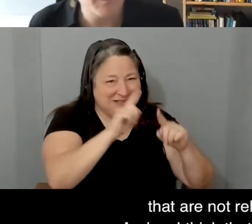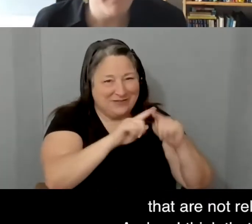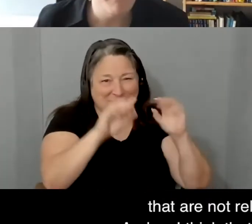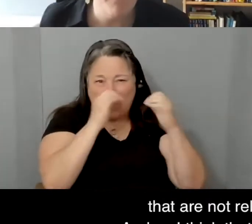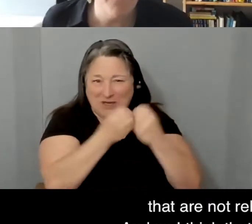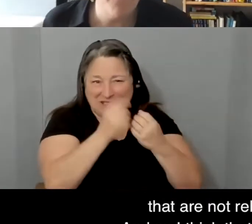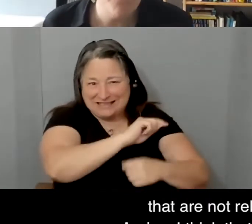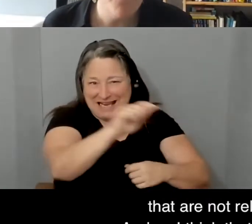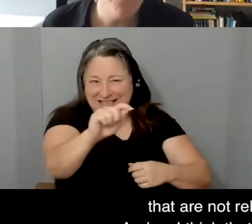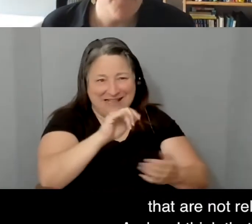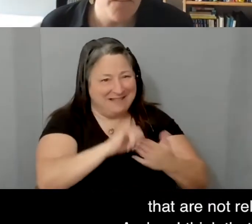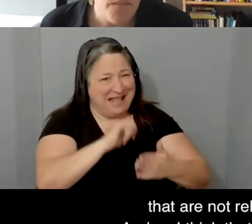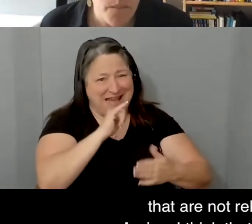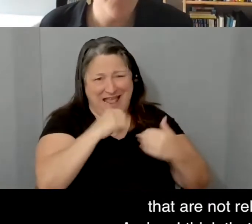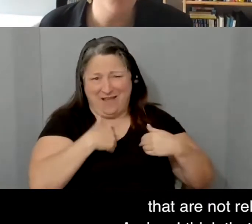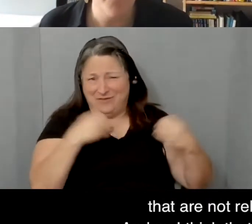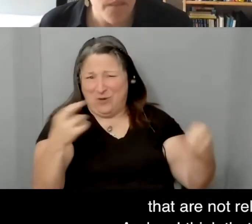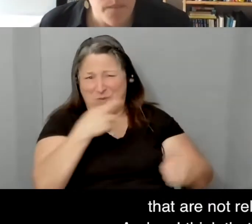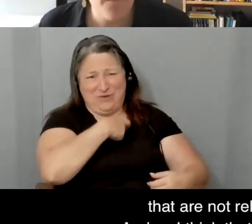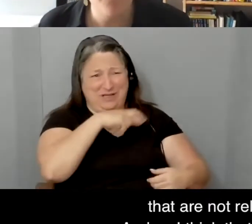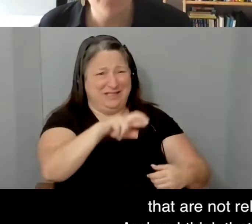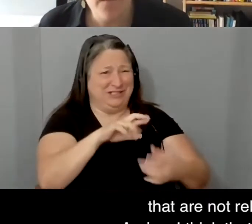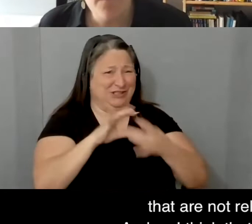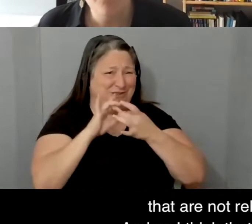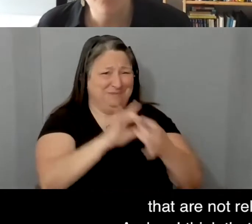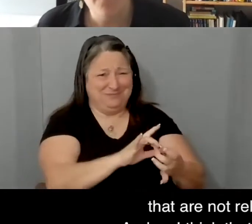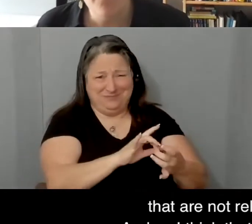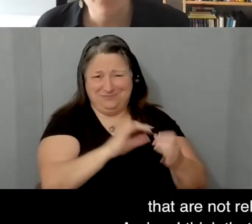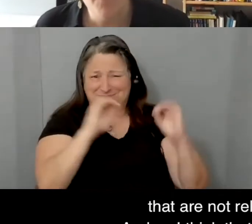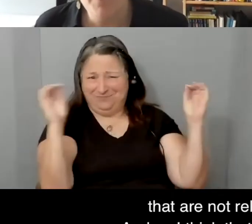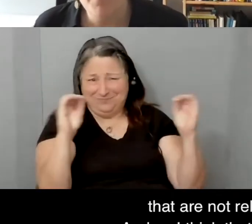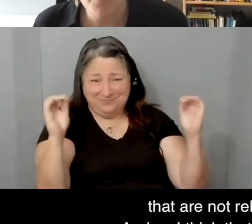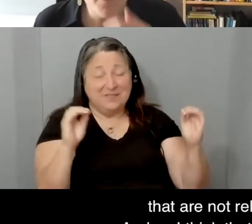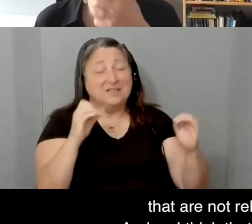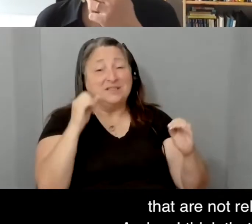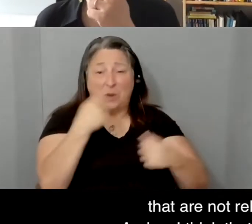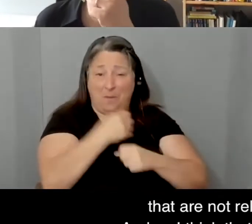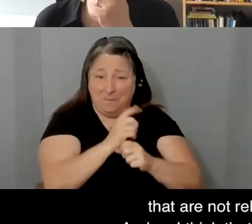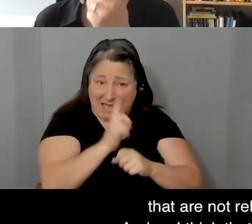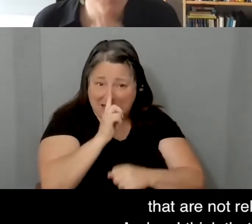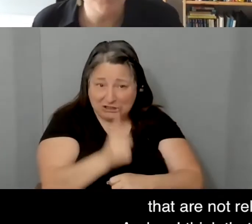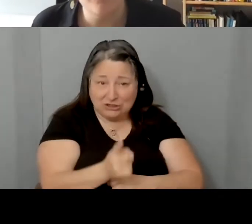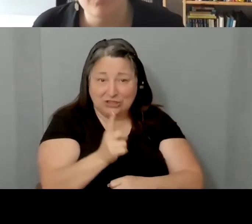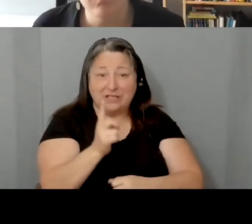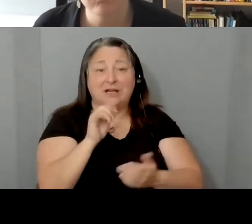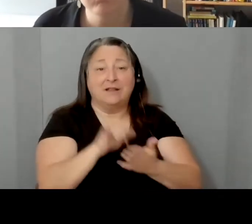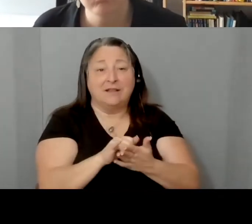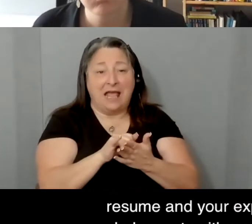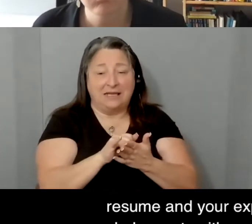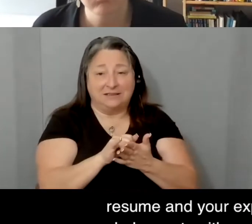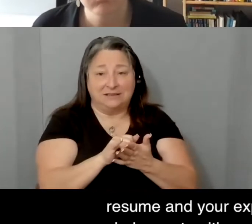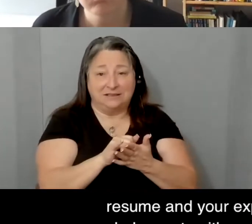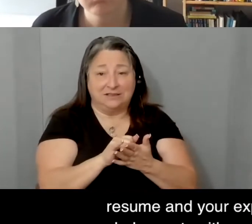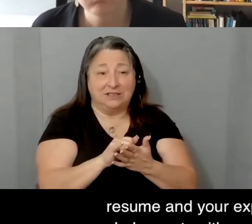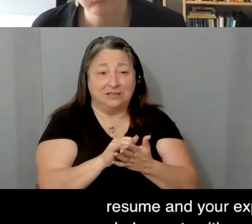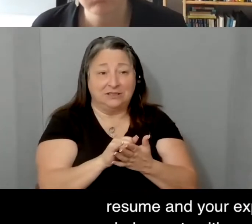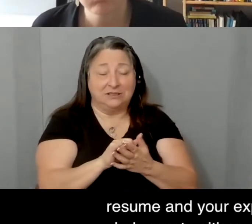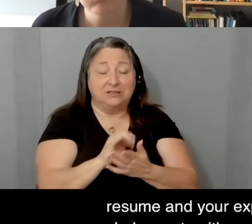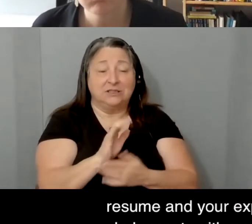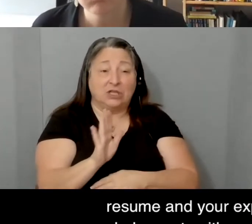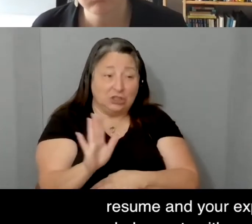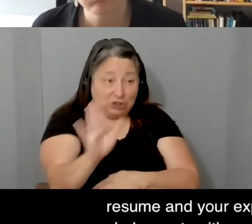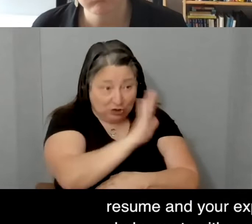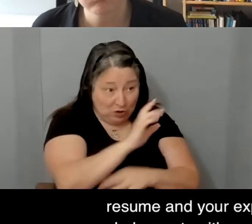are not religiously affiliated at all. And so I think that just making sure that your resume and